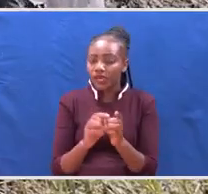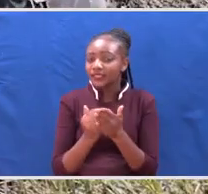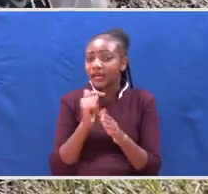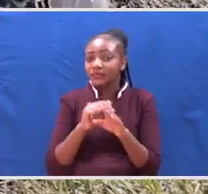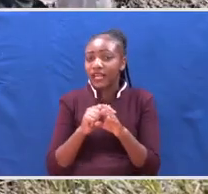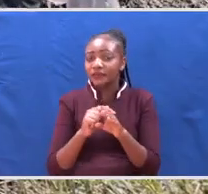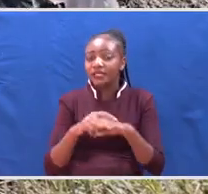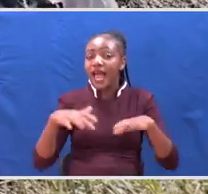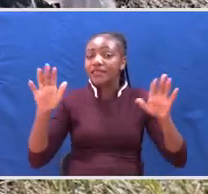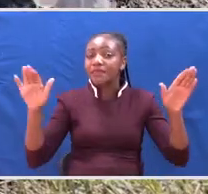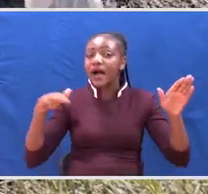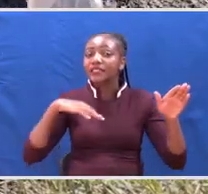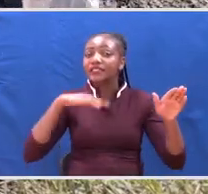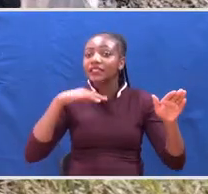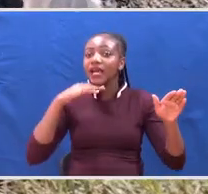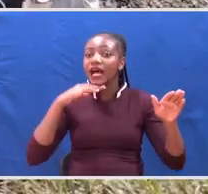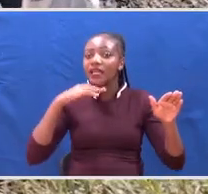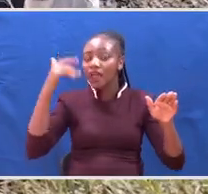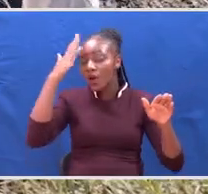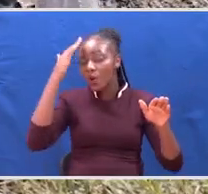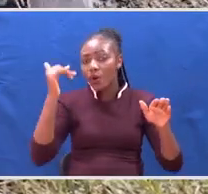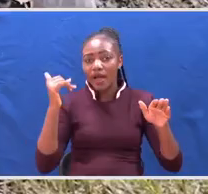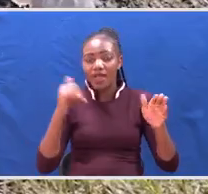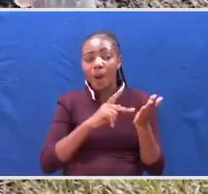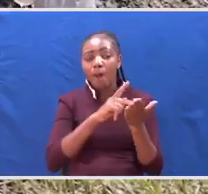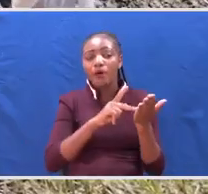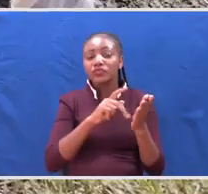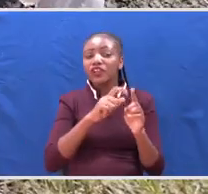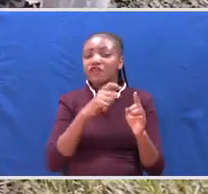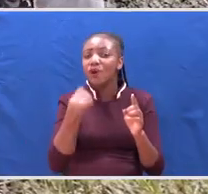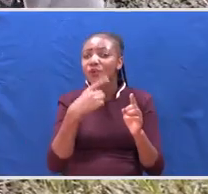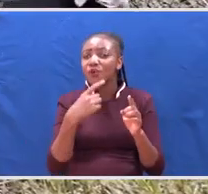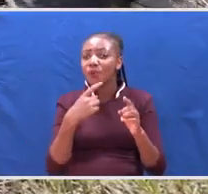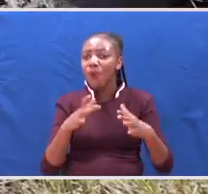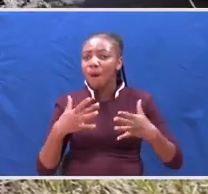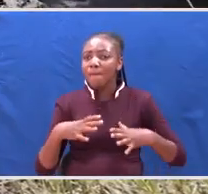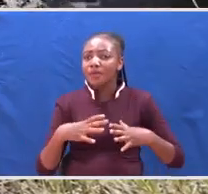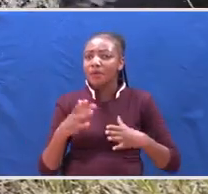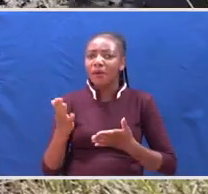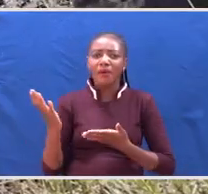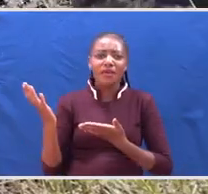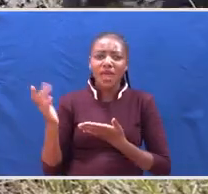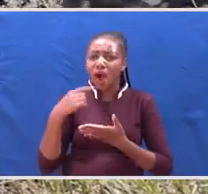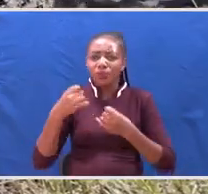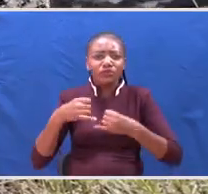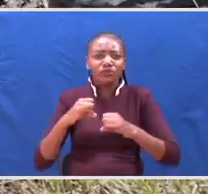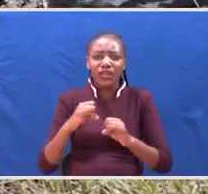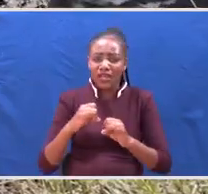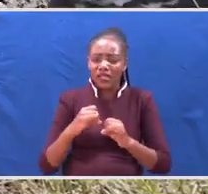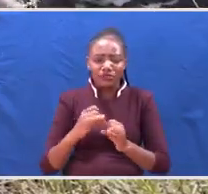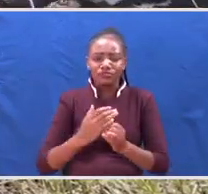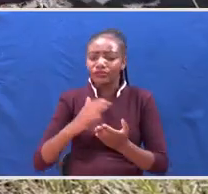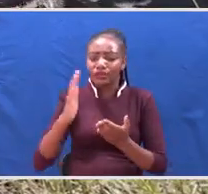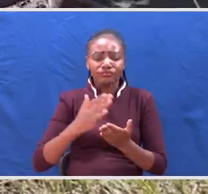the vultures die through unintentional poisoning by pastoralist communities who try to keep off